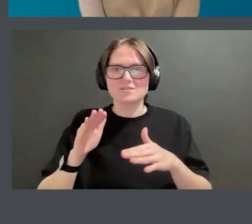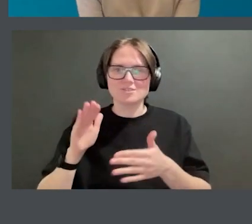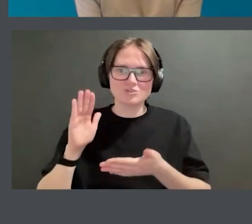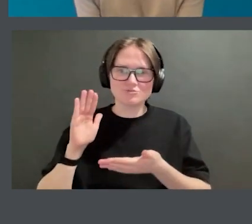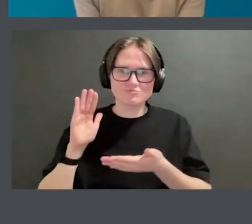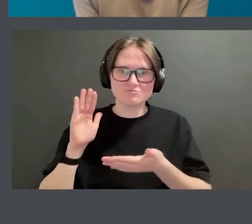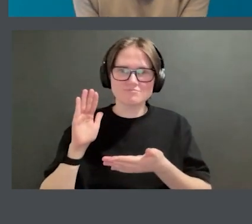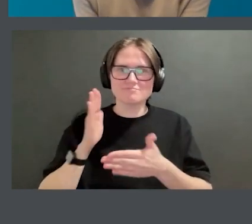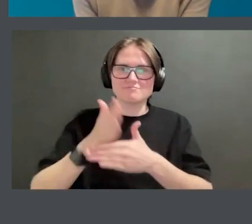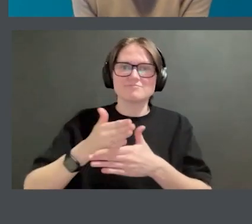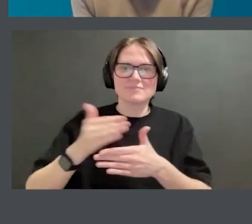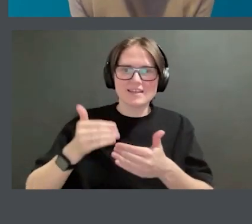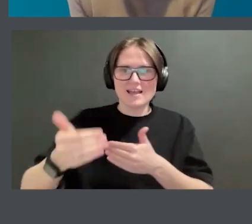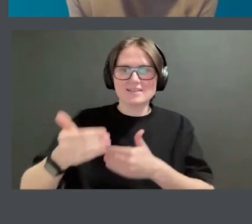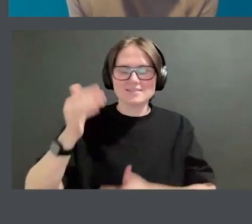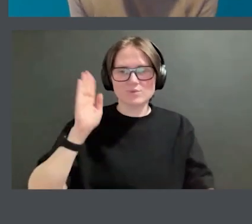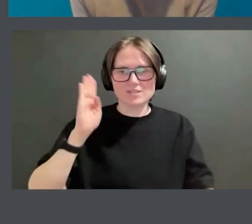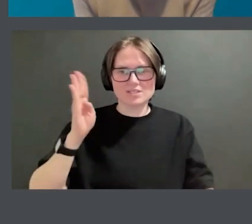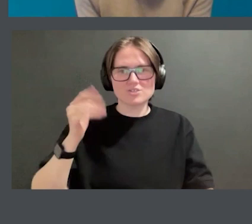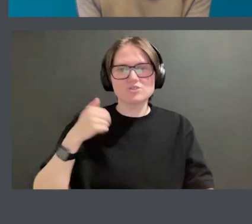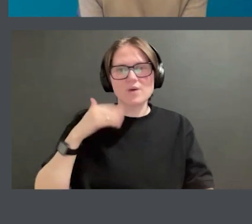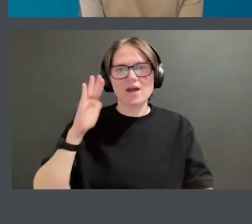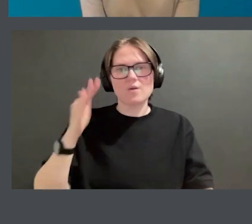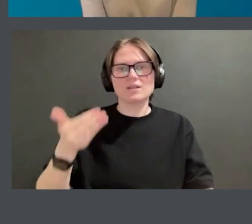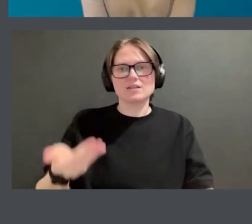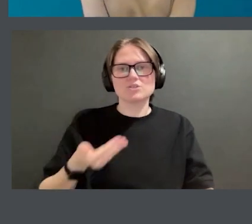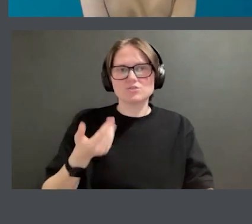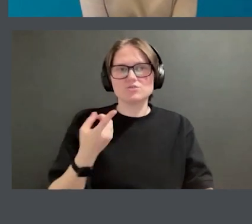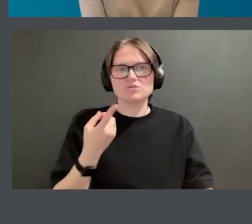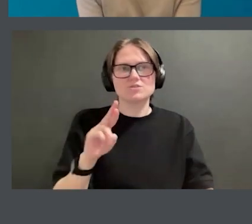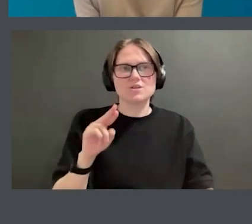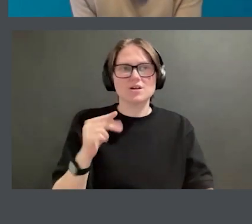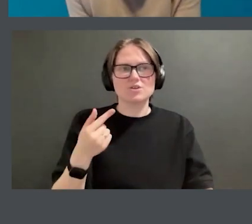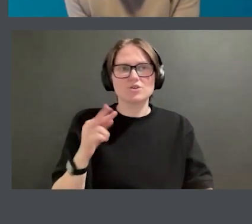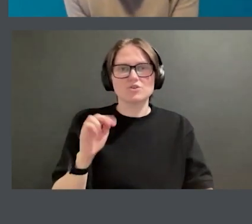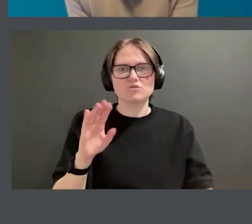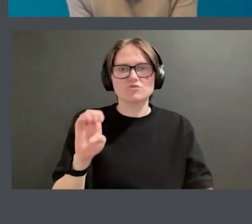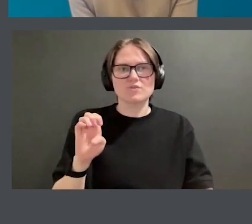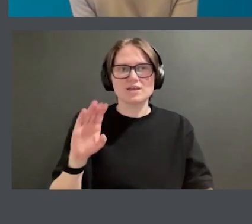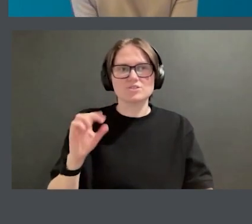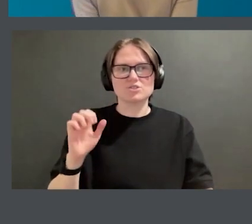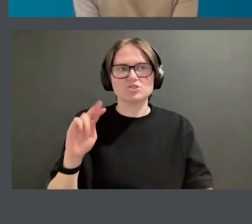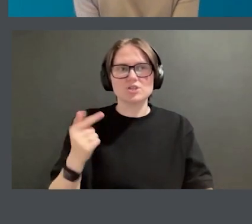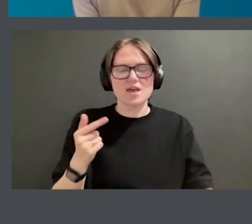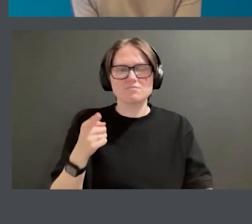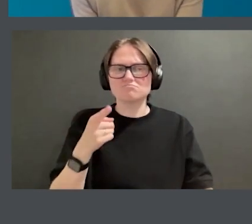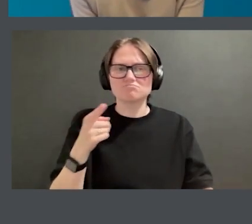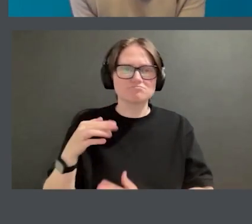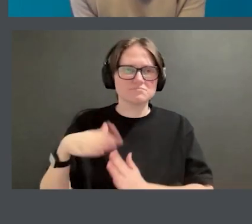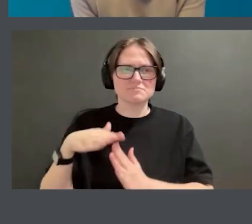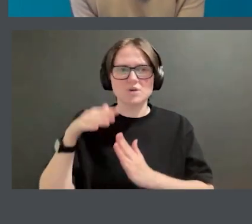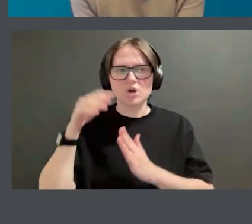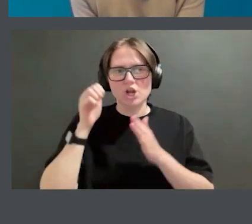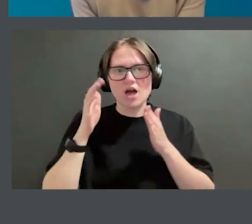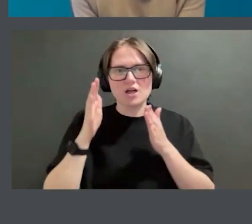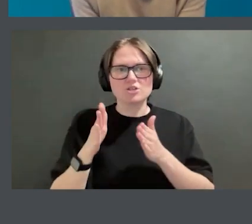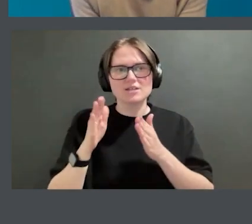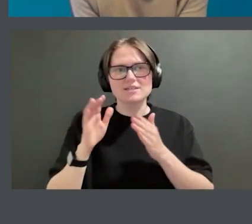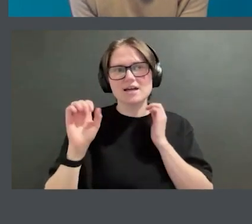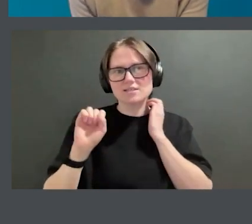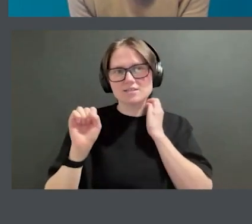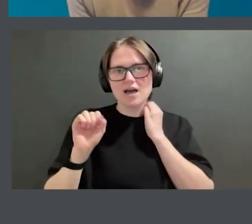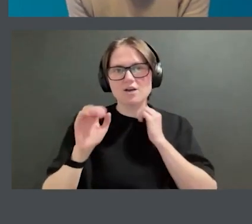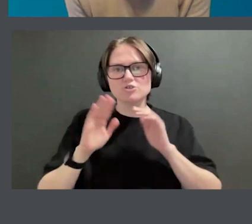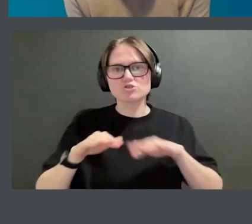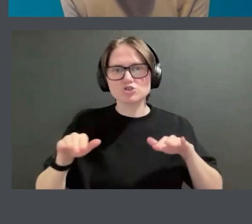presentation. I'll introduce Dr. Grace Chang, who is one of our exceptional audiologists at Seattle Children's